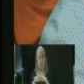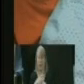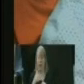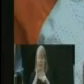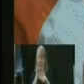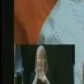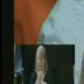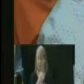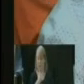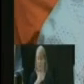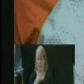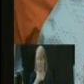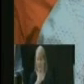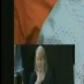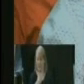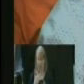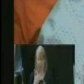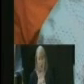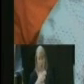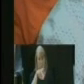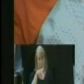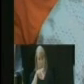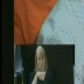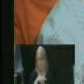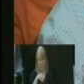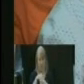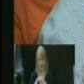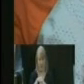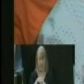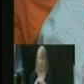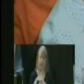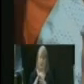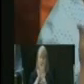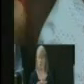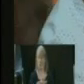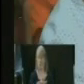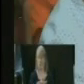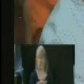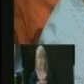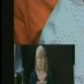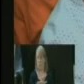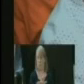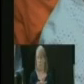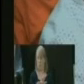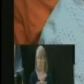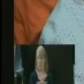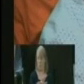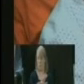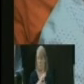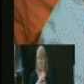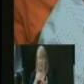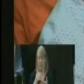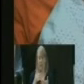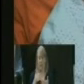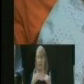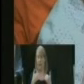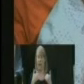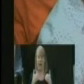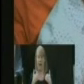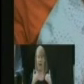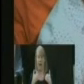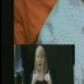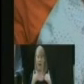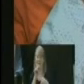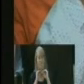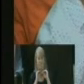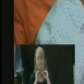a new principal in a reconstituted school, I was TAB, which I had no experience with TAB. I knew the team rubric, but that was